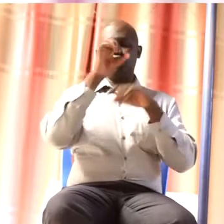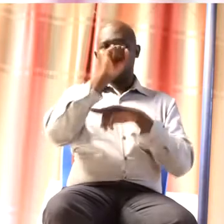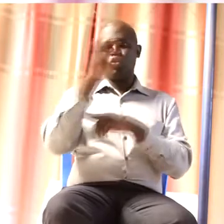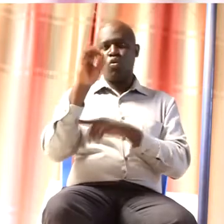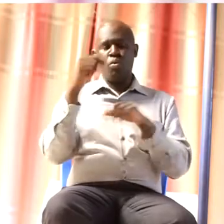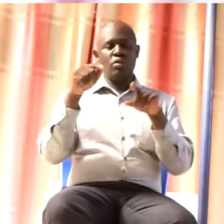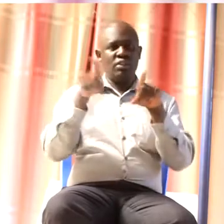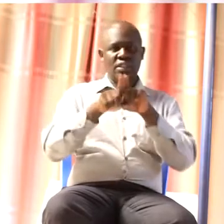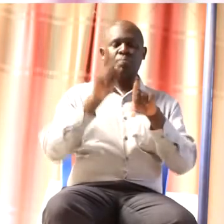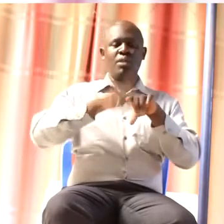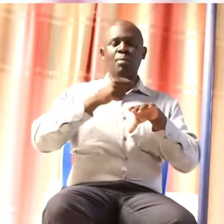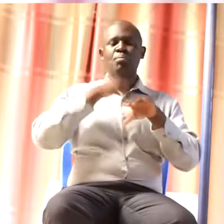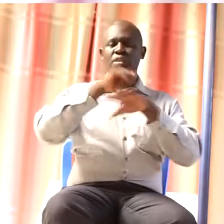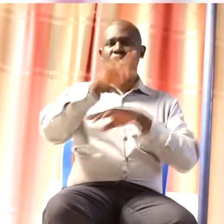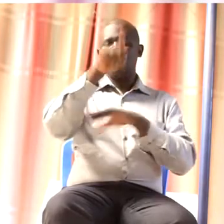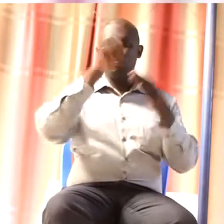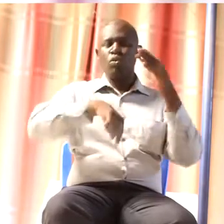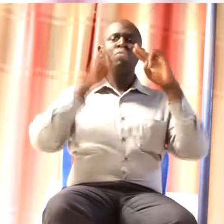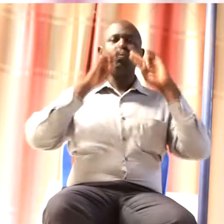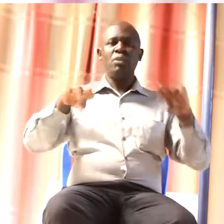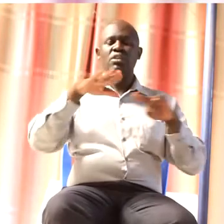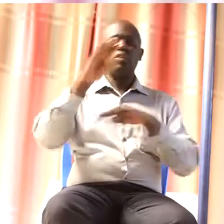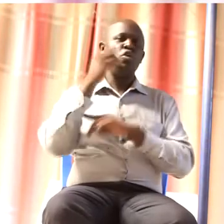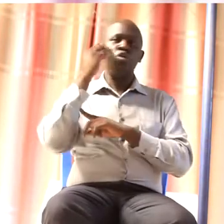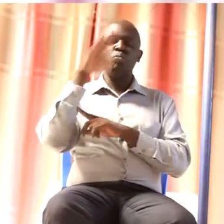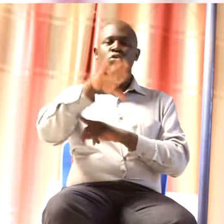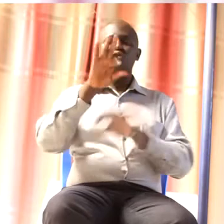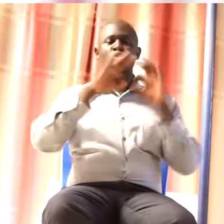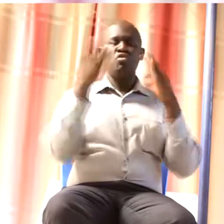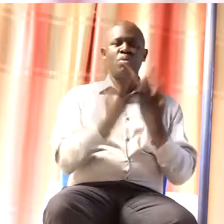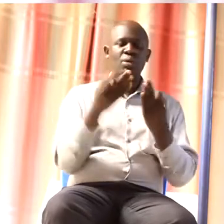you peace in your home, in your family, in your